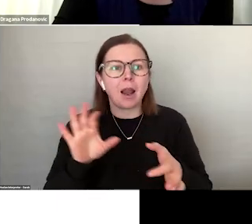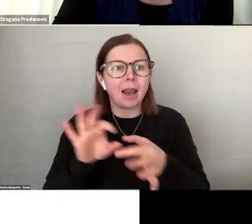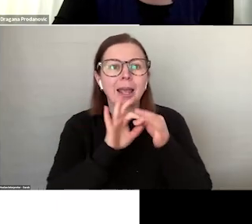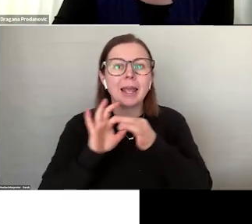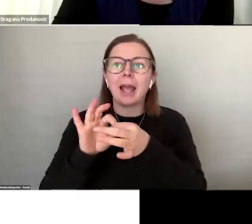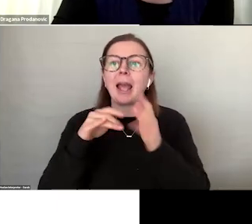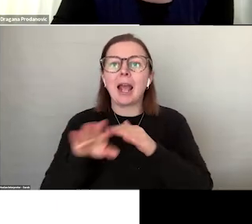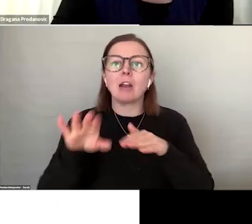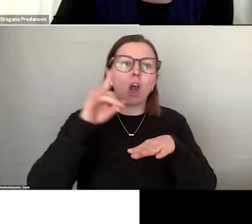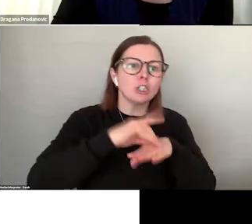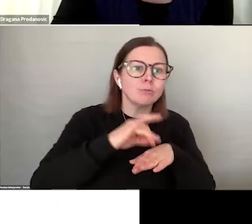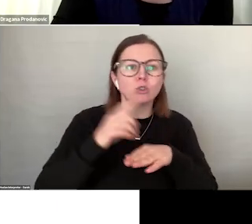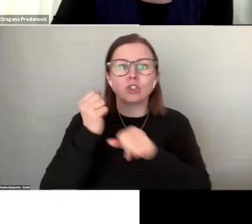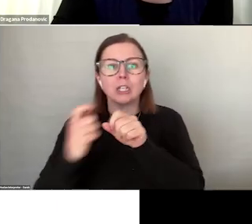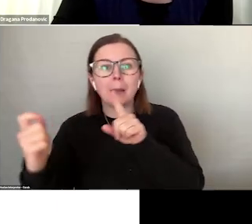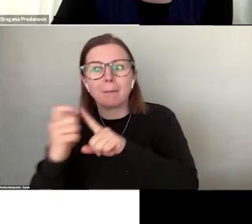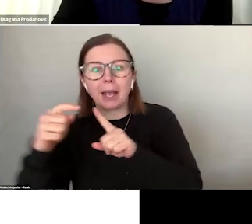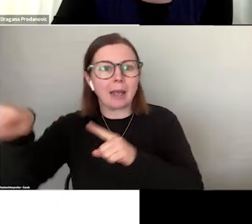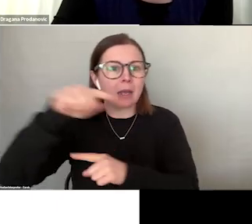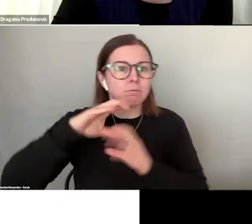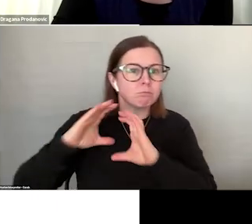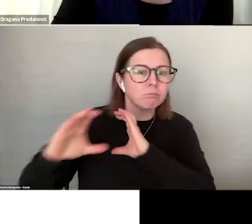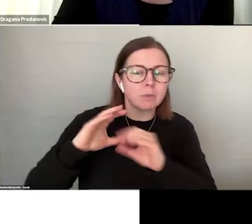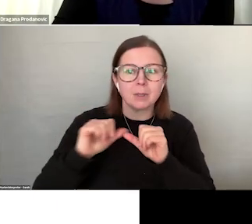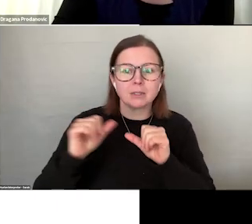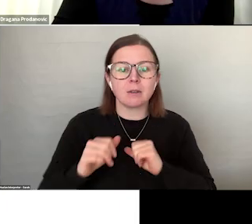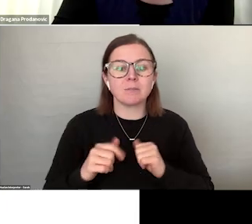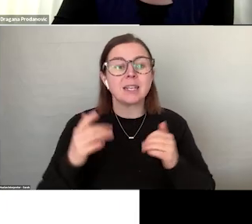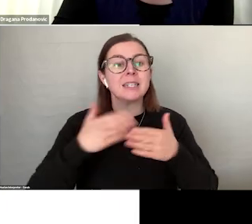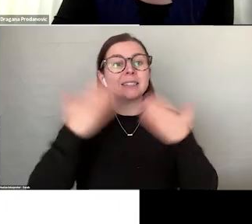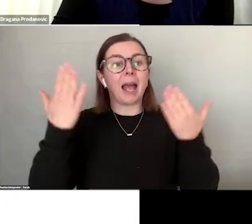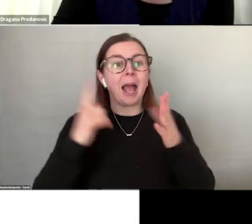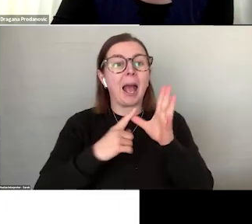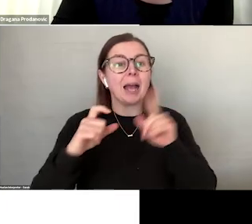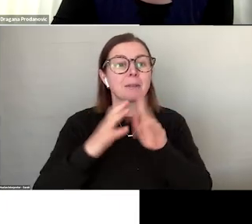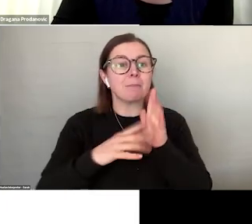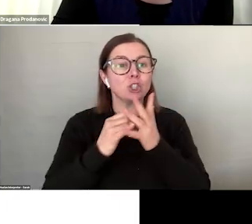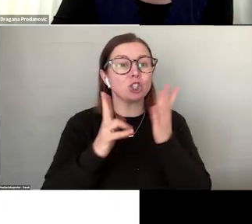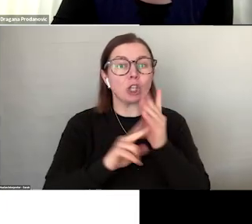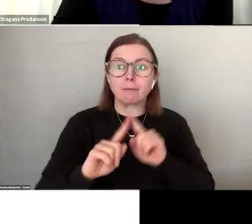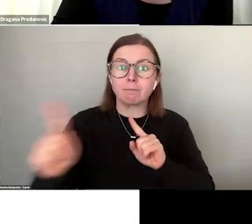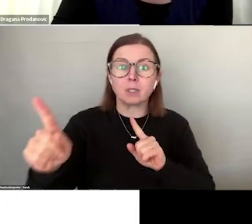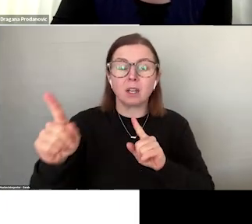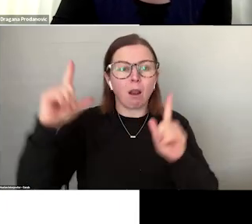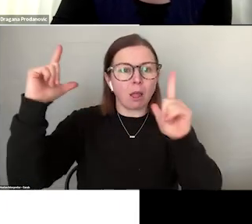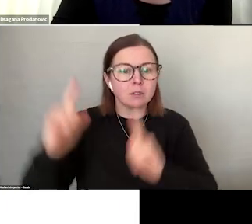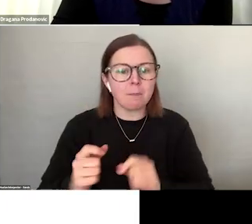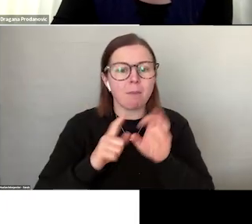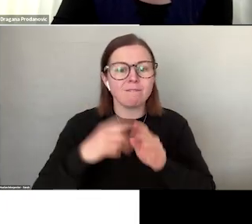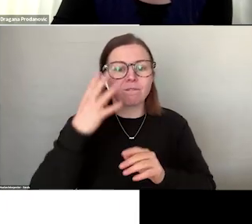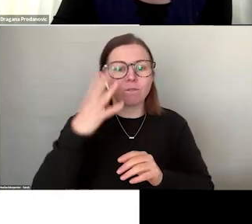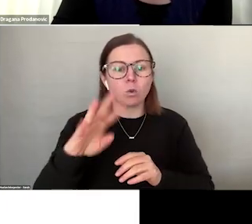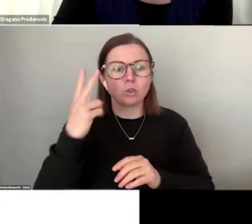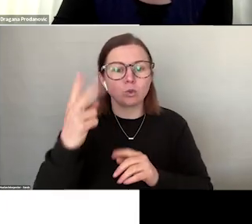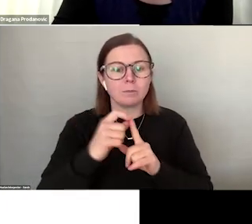their GPs. They reduced hospital day admissions by 42%, and it also reduced ED presentations by